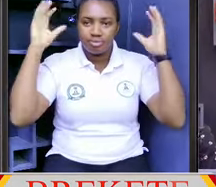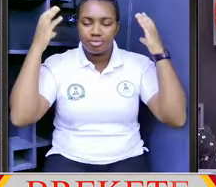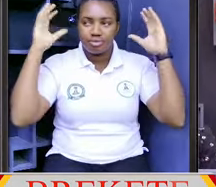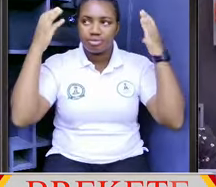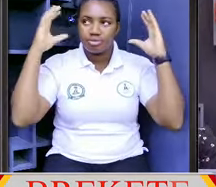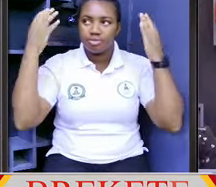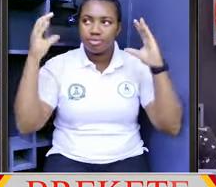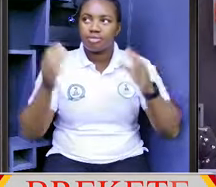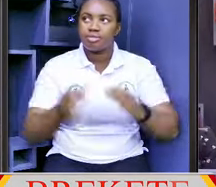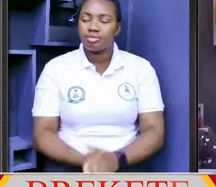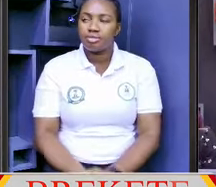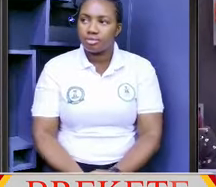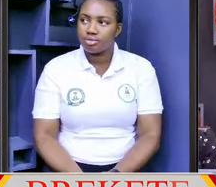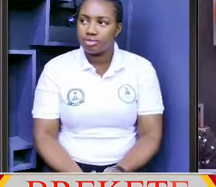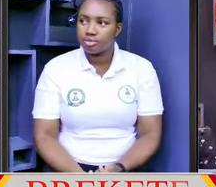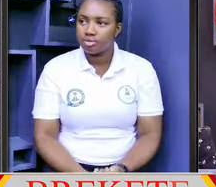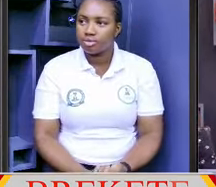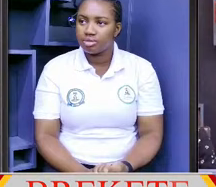You hear?